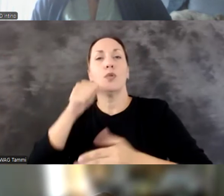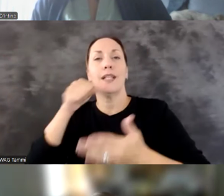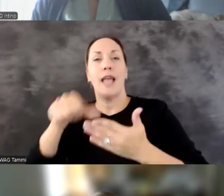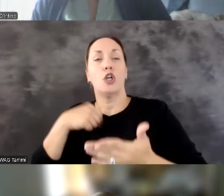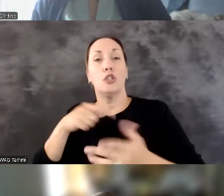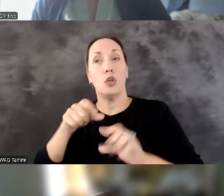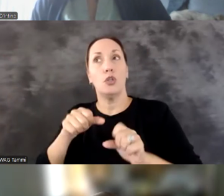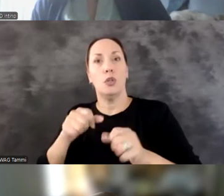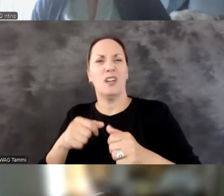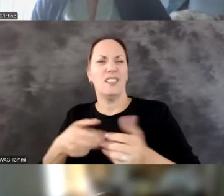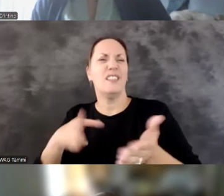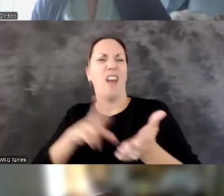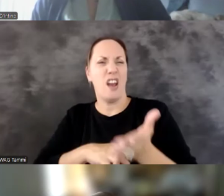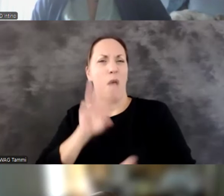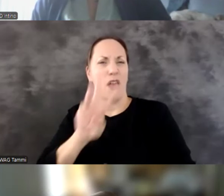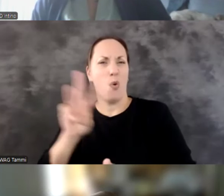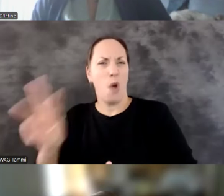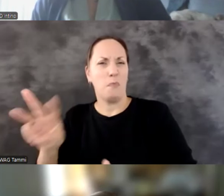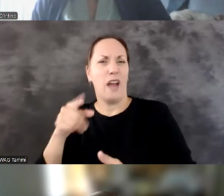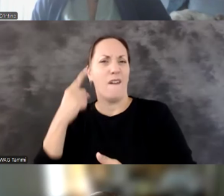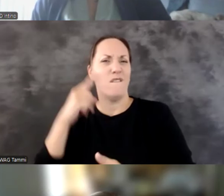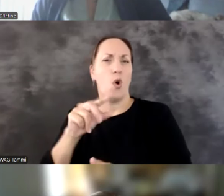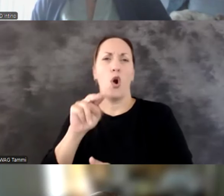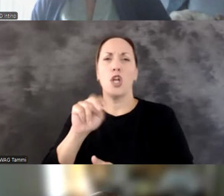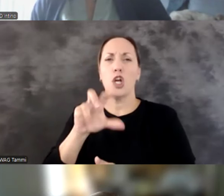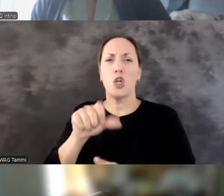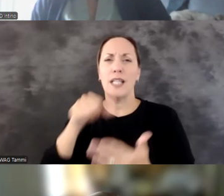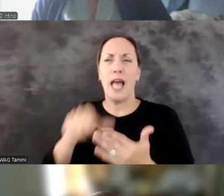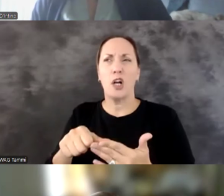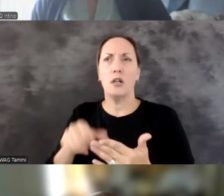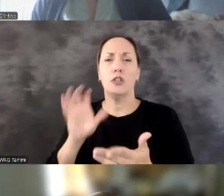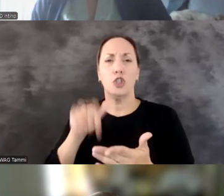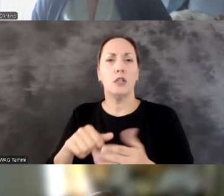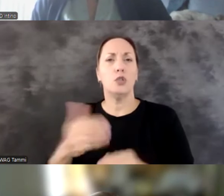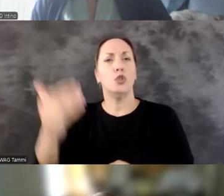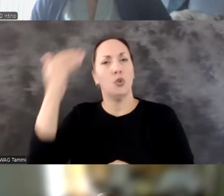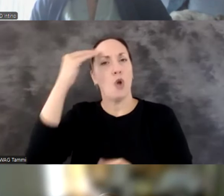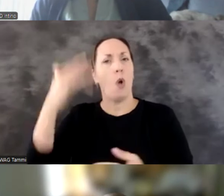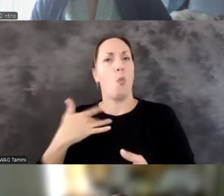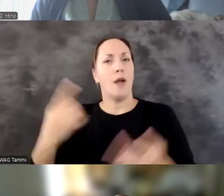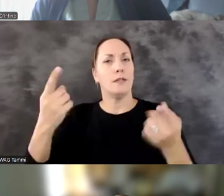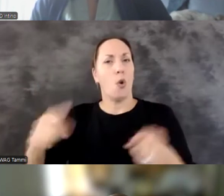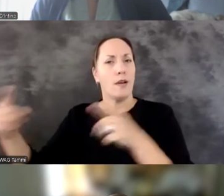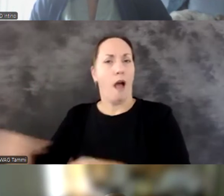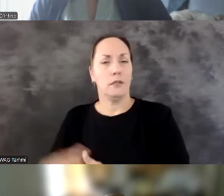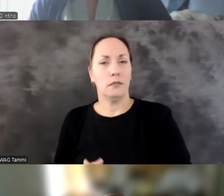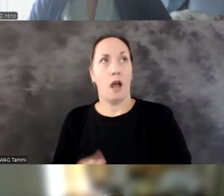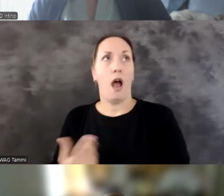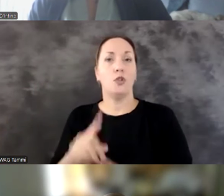and just sign up for the newsletter just to sort of keep in touch. And when we create new